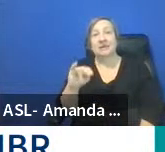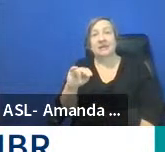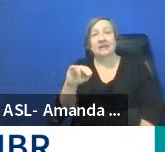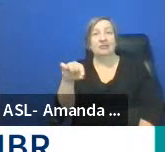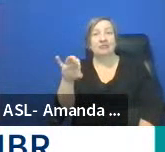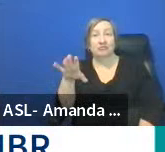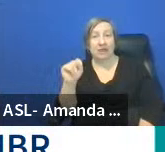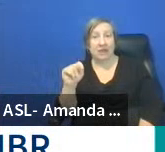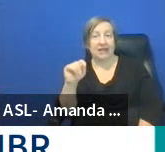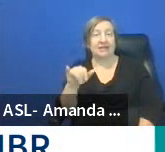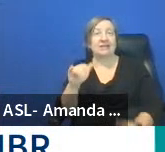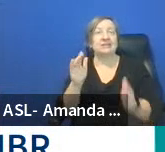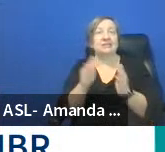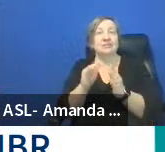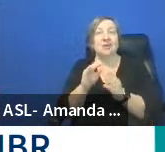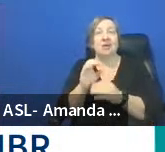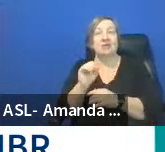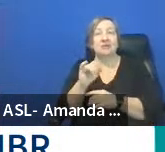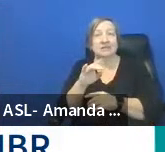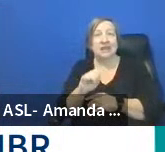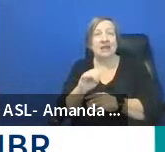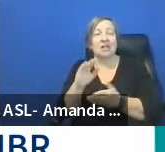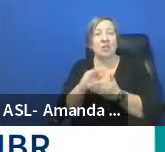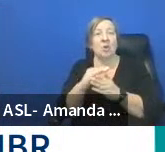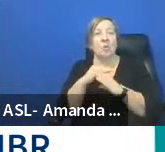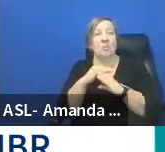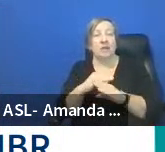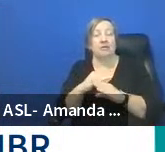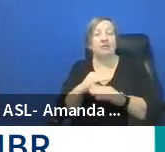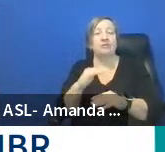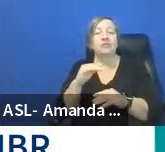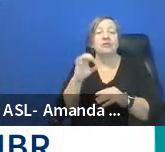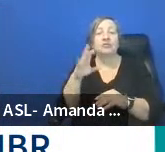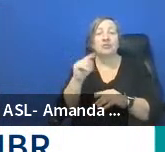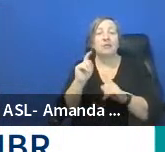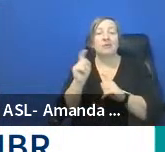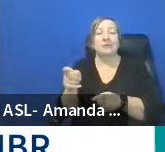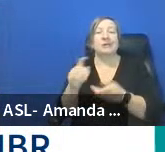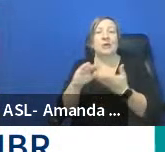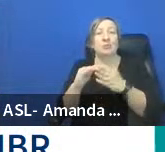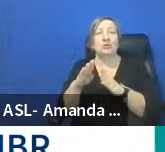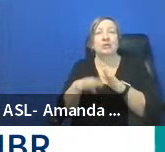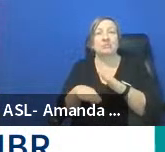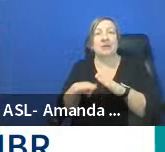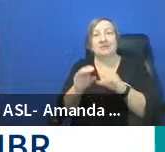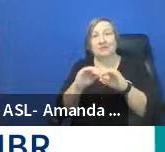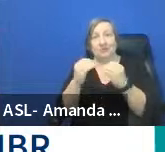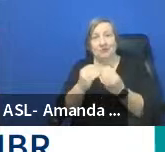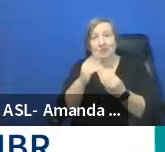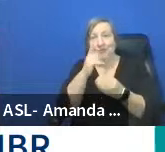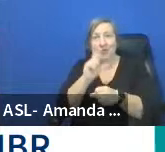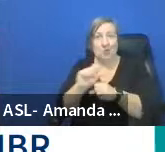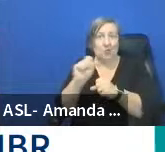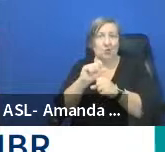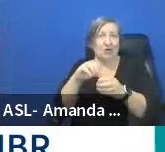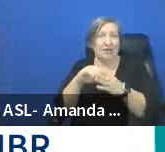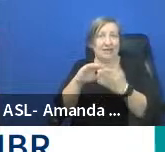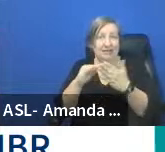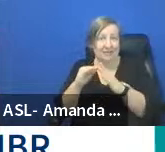scale, low barrier grants that we award to community-based organizations who do work within the